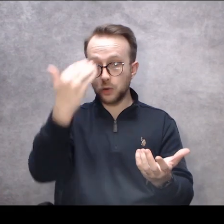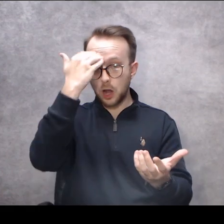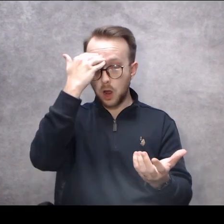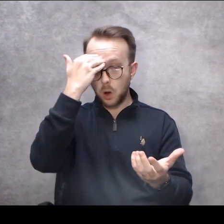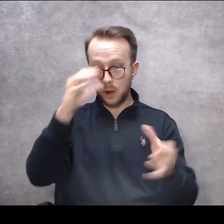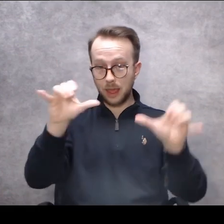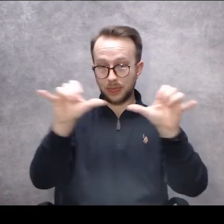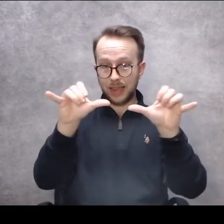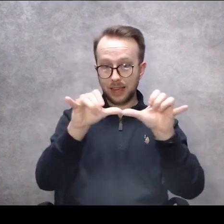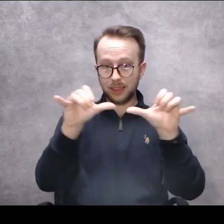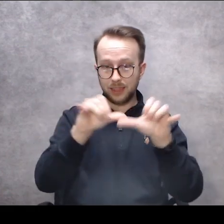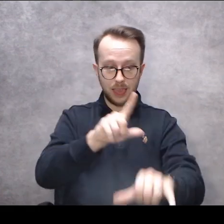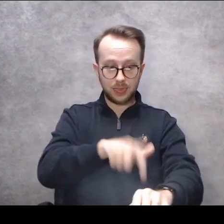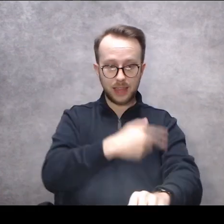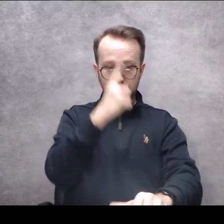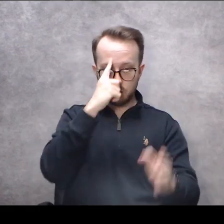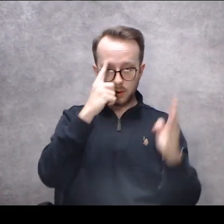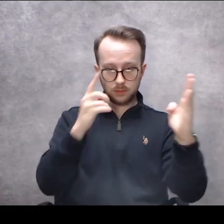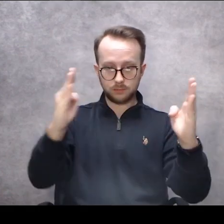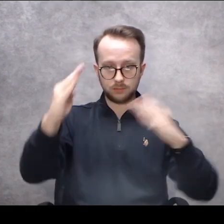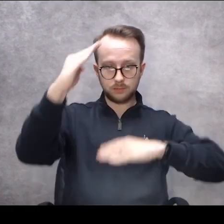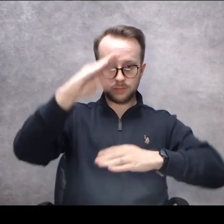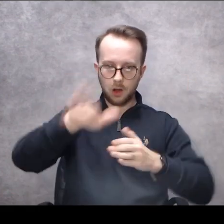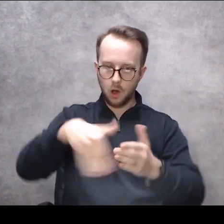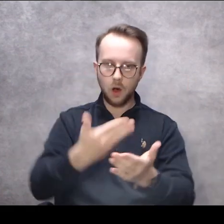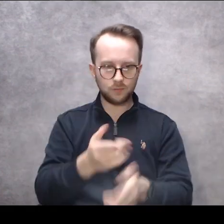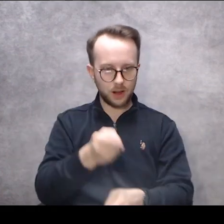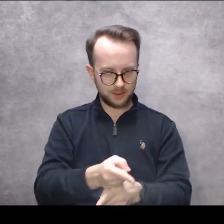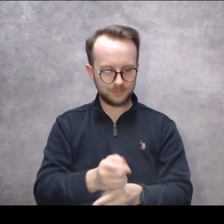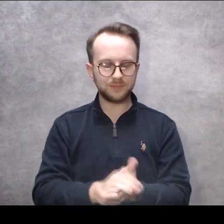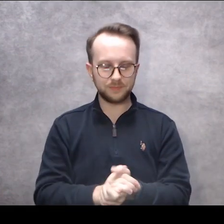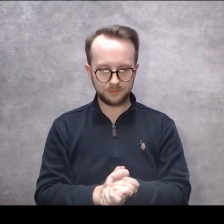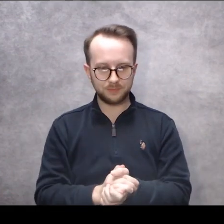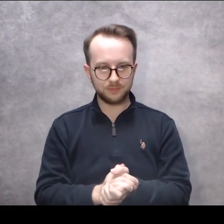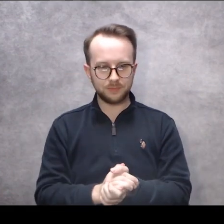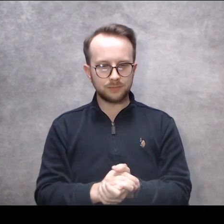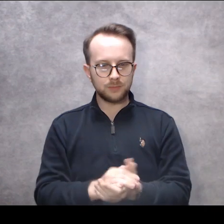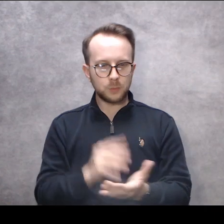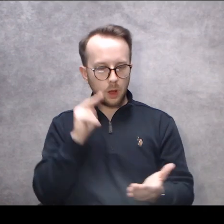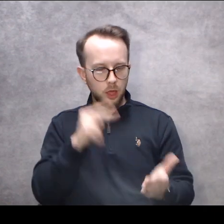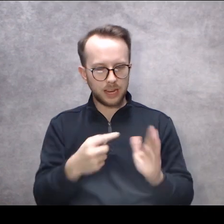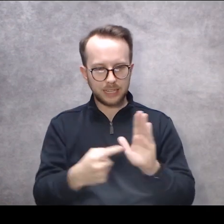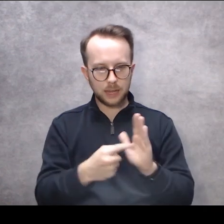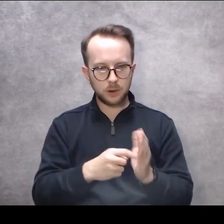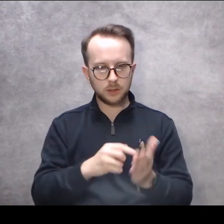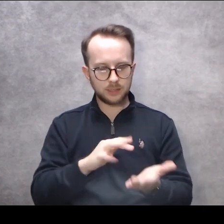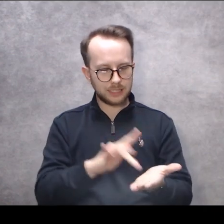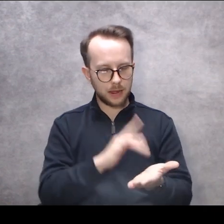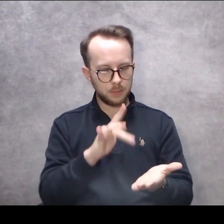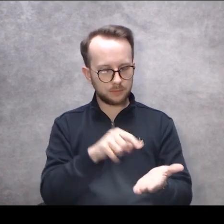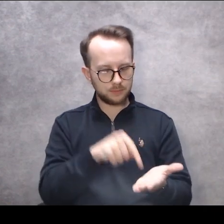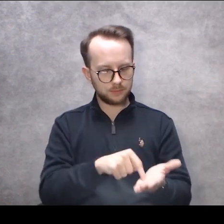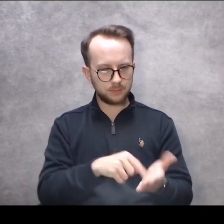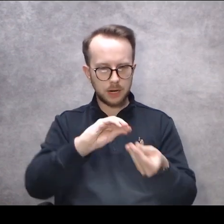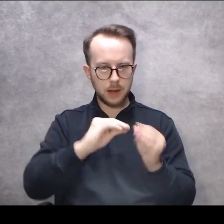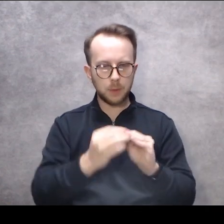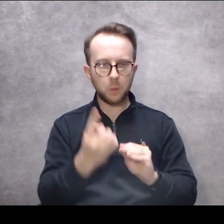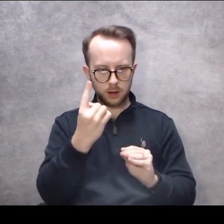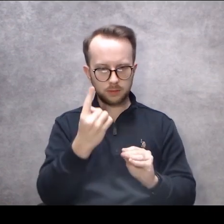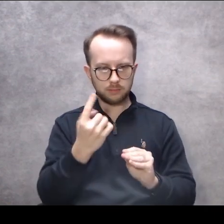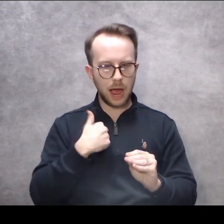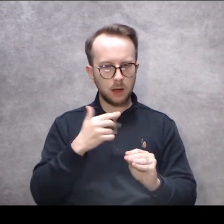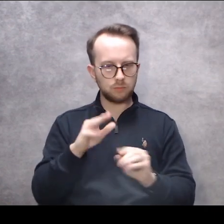length of the sides. So let's look at some examples on your tablets. Go ahead and look at number 1 on your tablets, and I'll